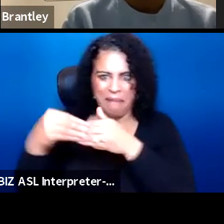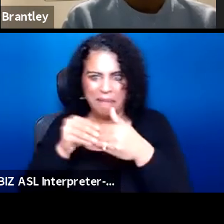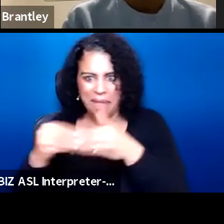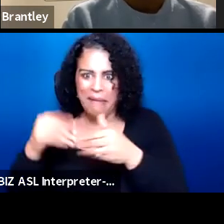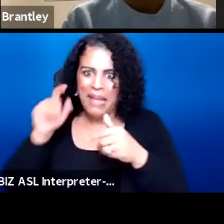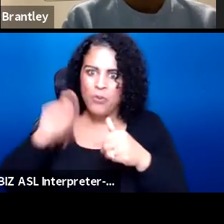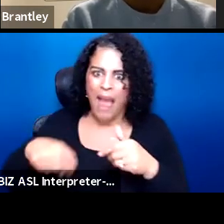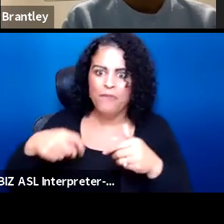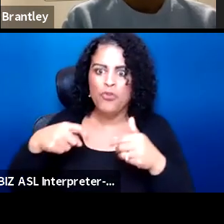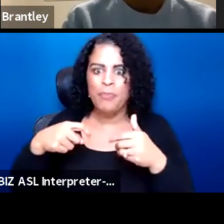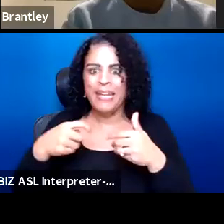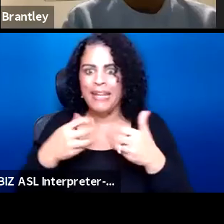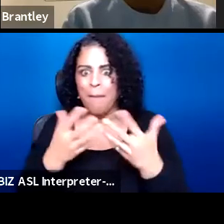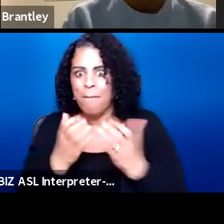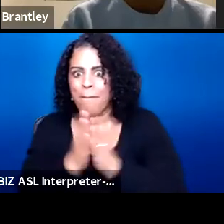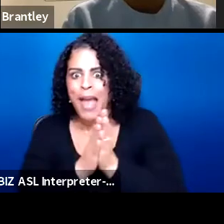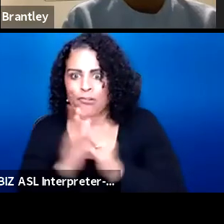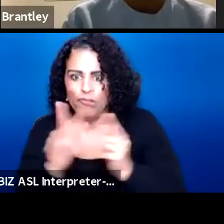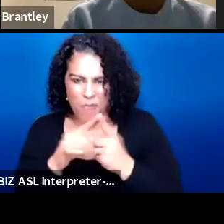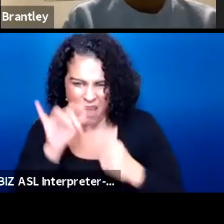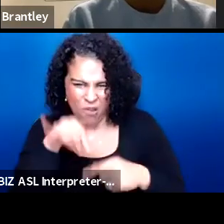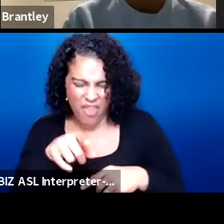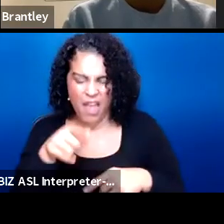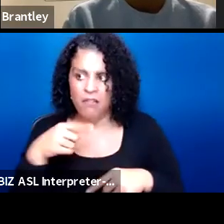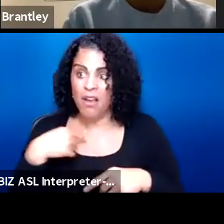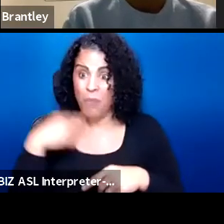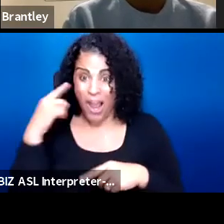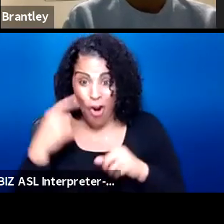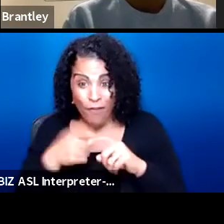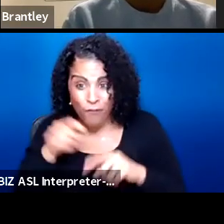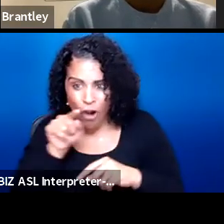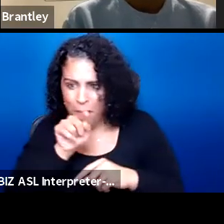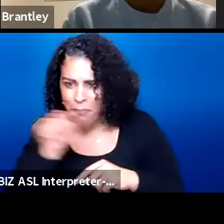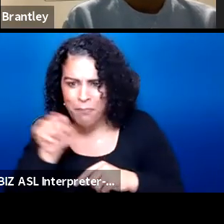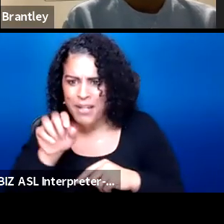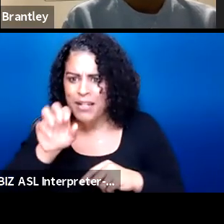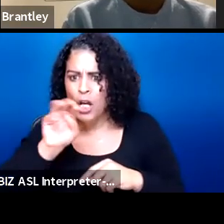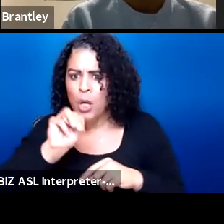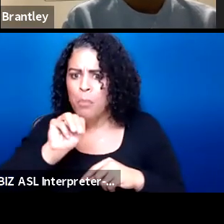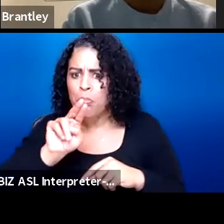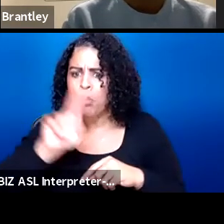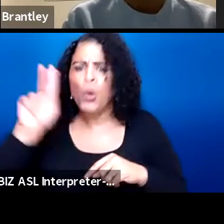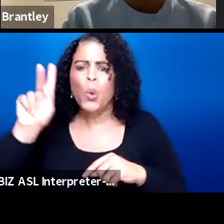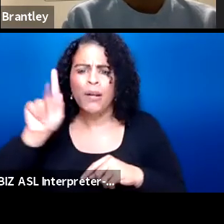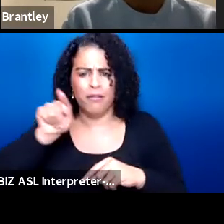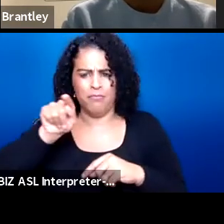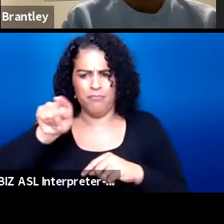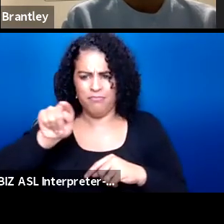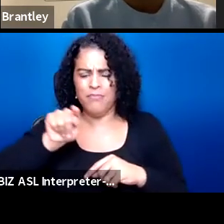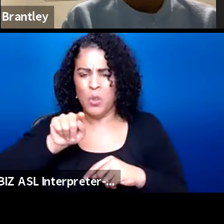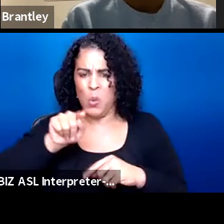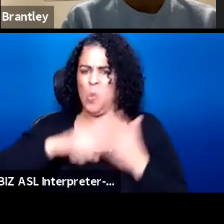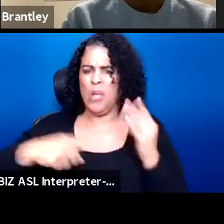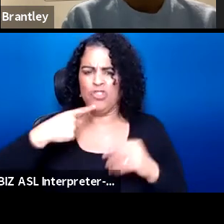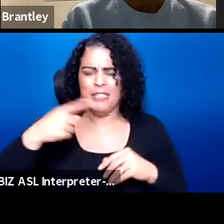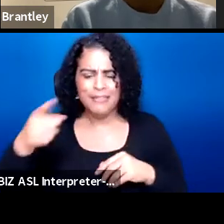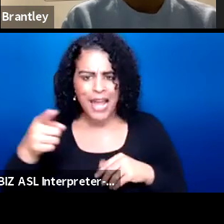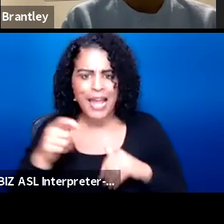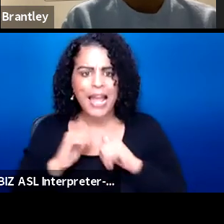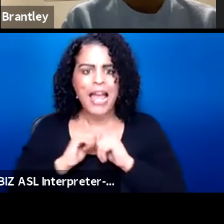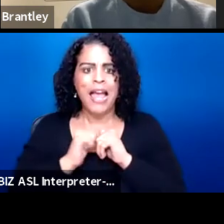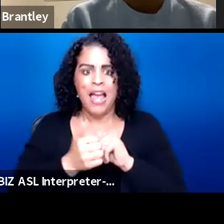passionate. And I think what I heard from what Mooks is saying is this, how, you know,